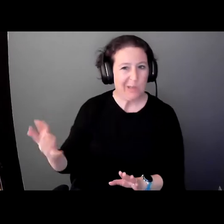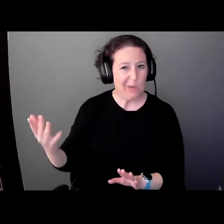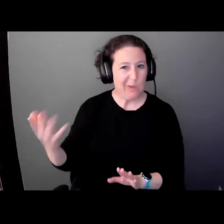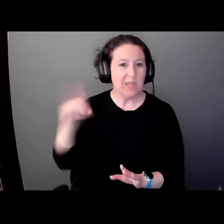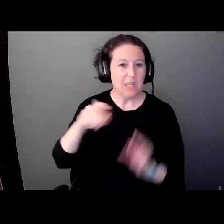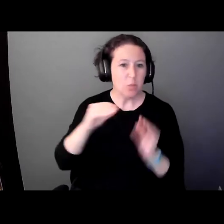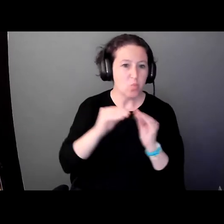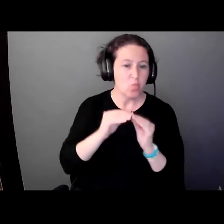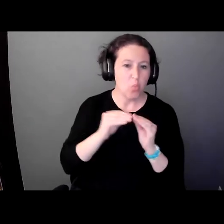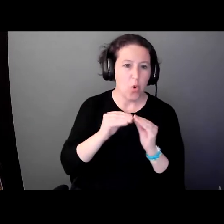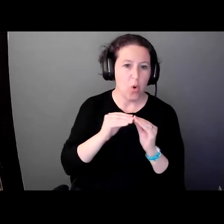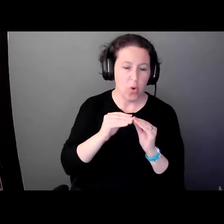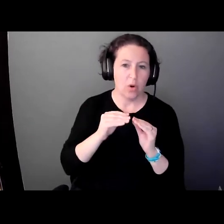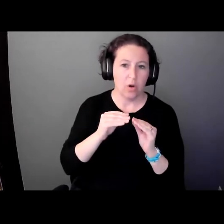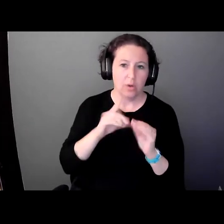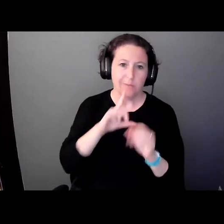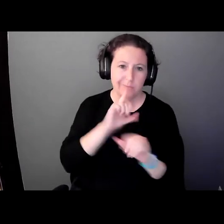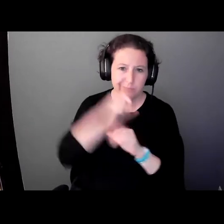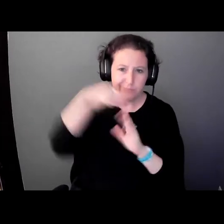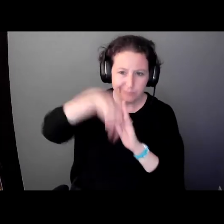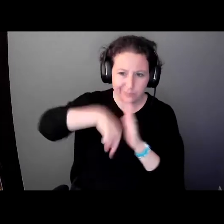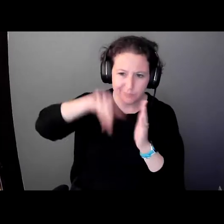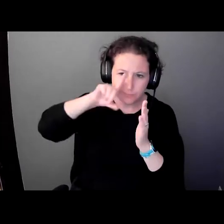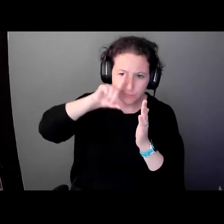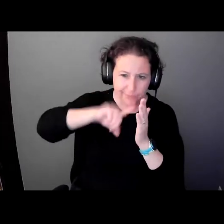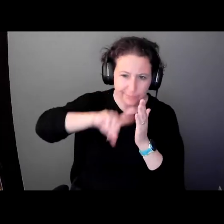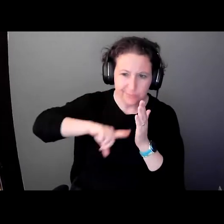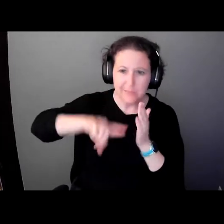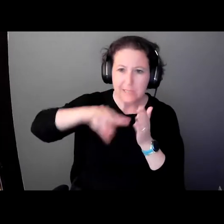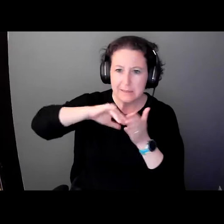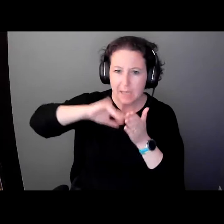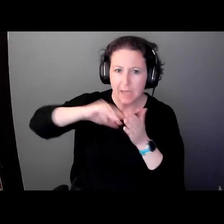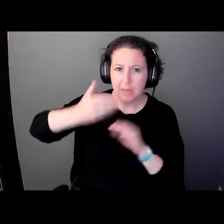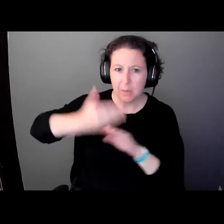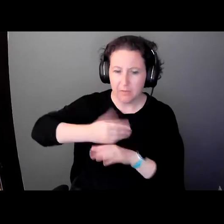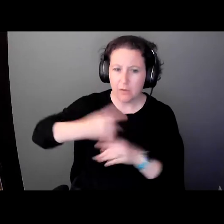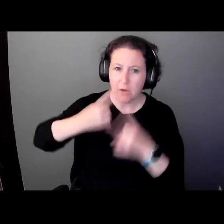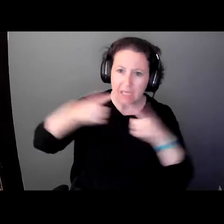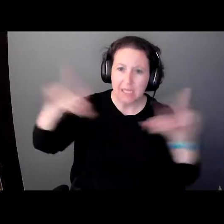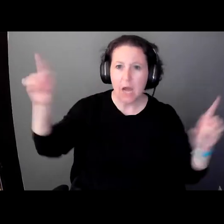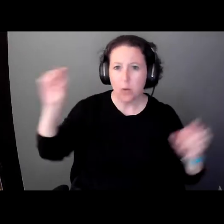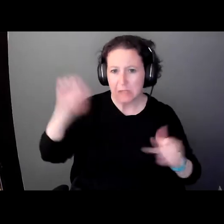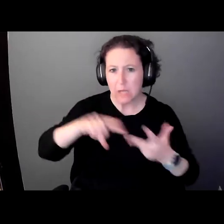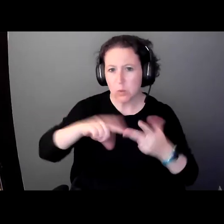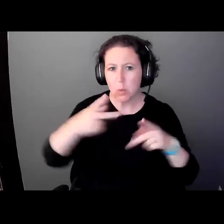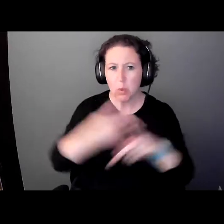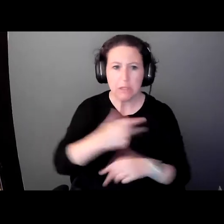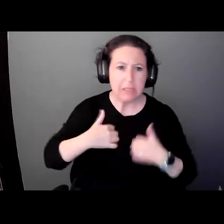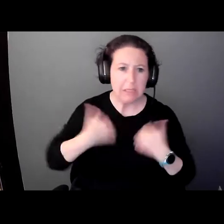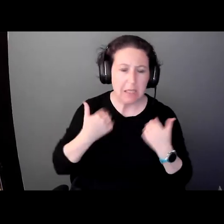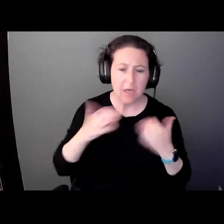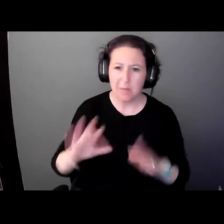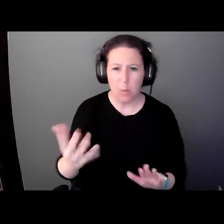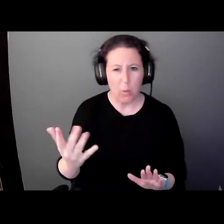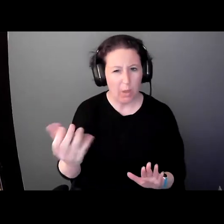experience and well-designed studies before we say that. It may be producing an illness